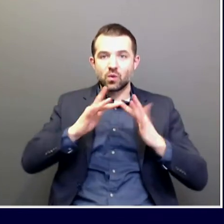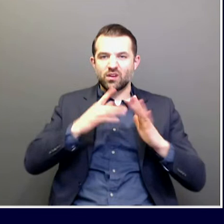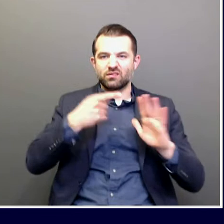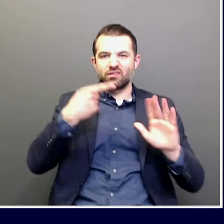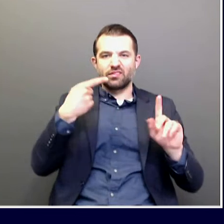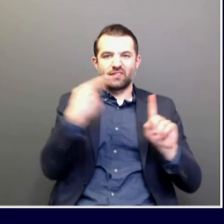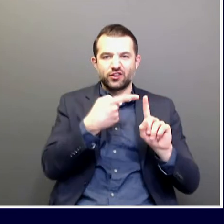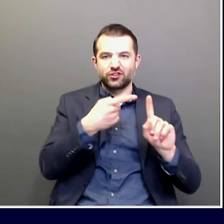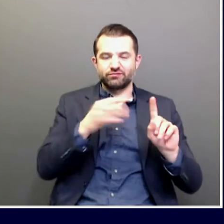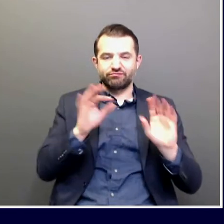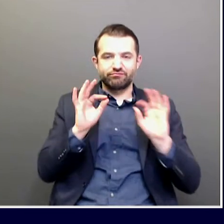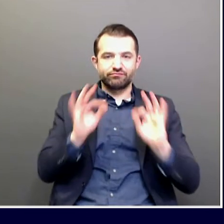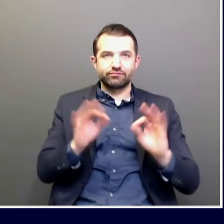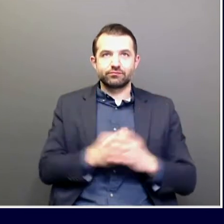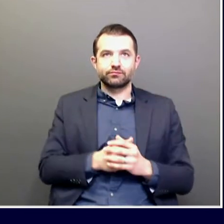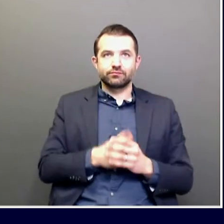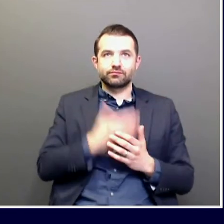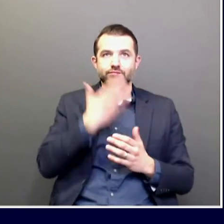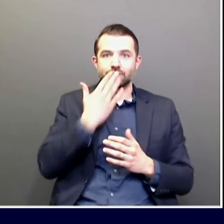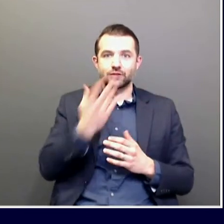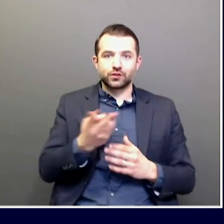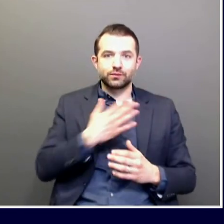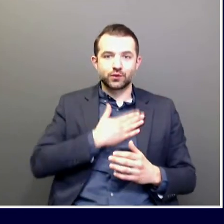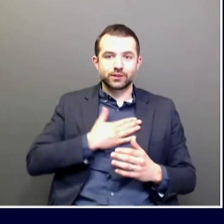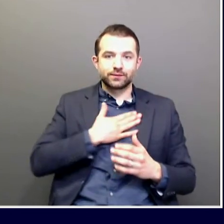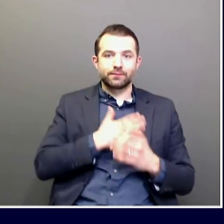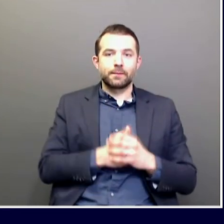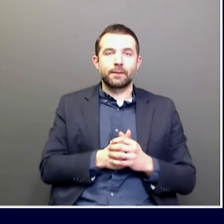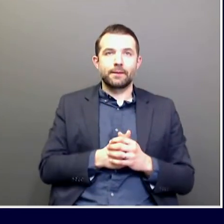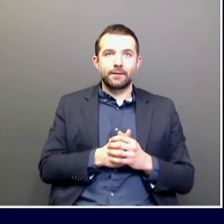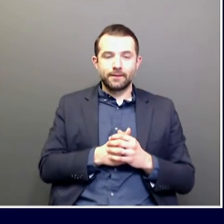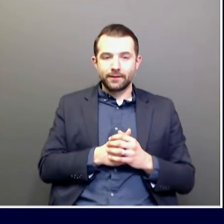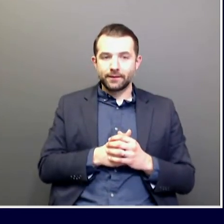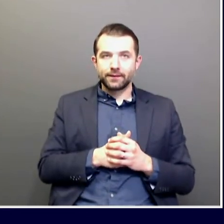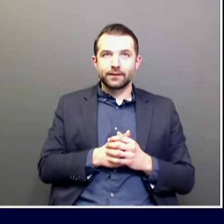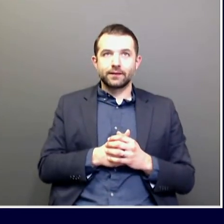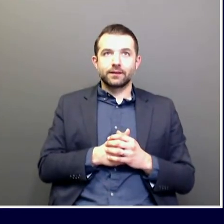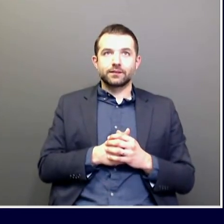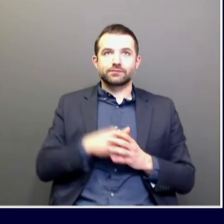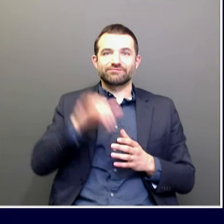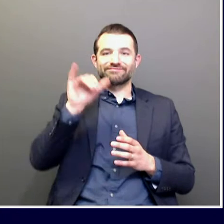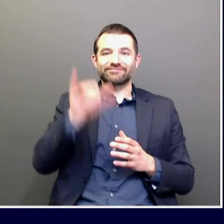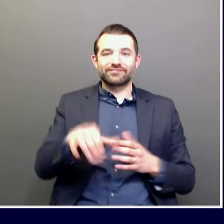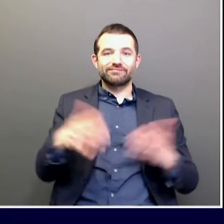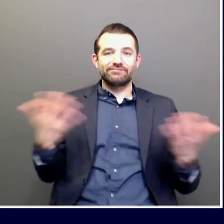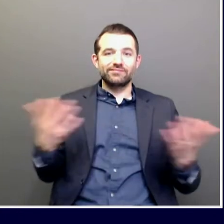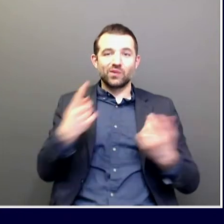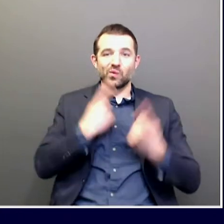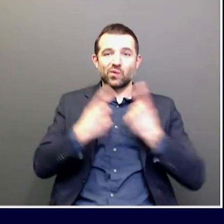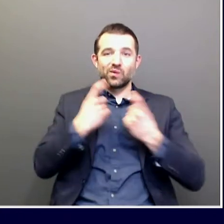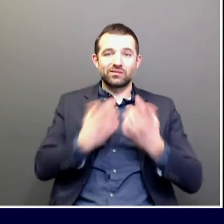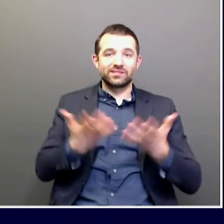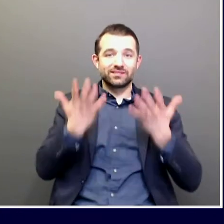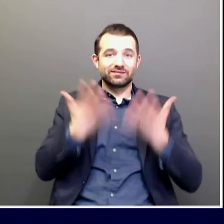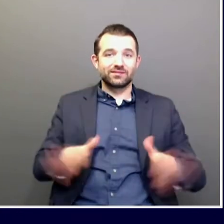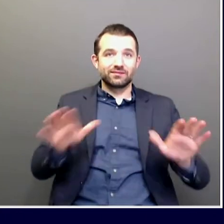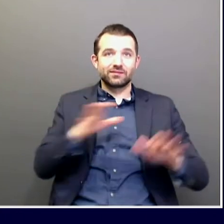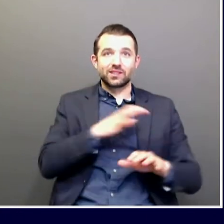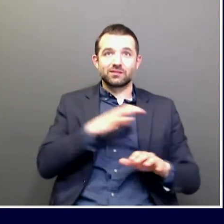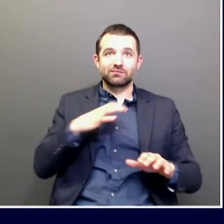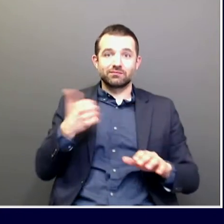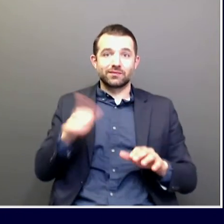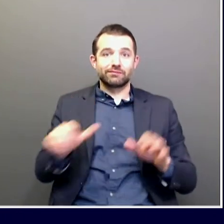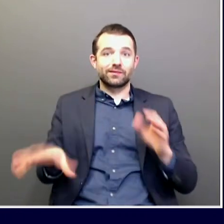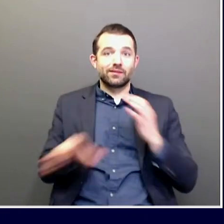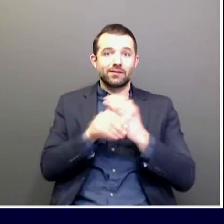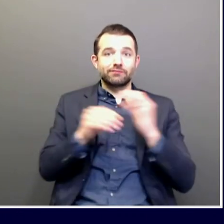that they continue. But regardless, we want to thank Maine people. We remain among the states with the highest vaccination